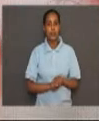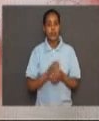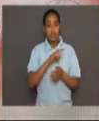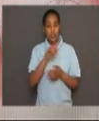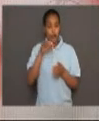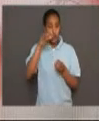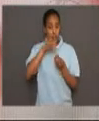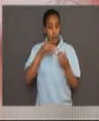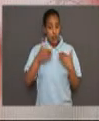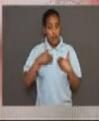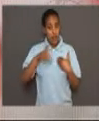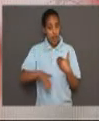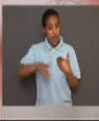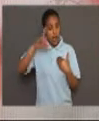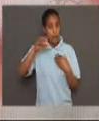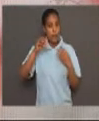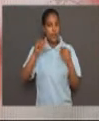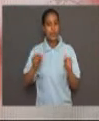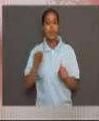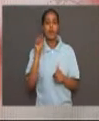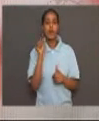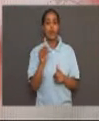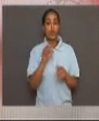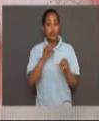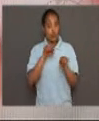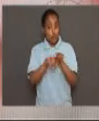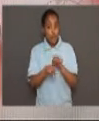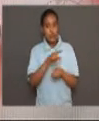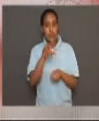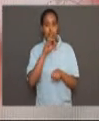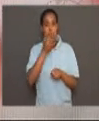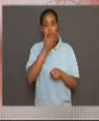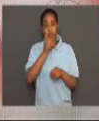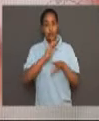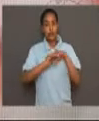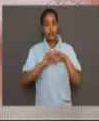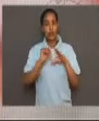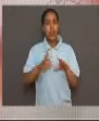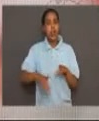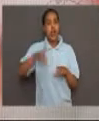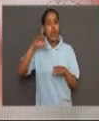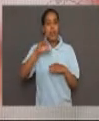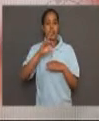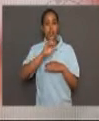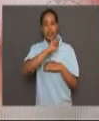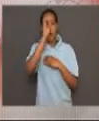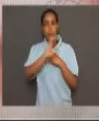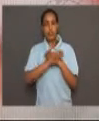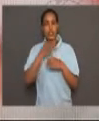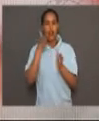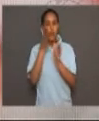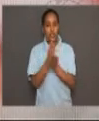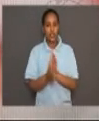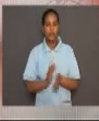They also have a higher melting point, so they are better suited to high-temperature